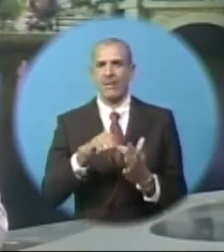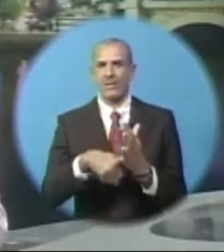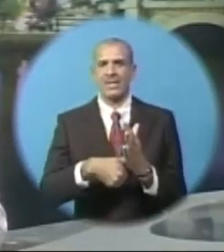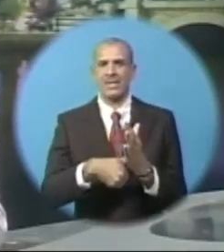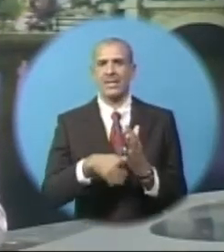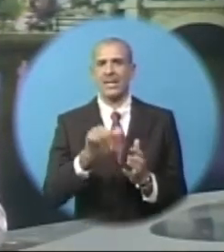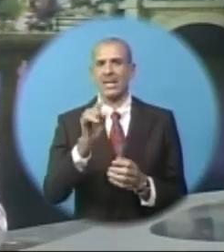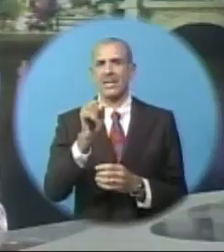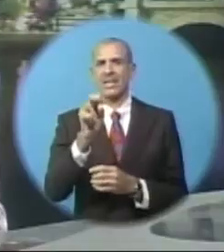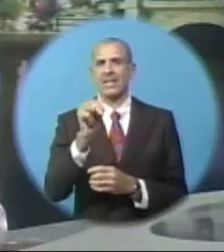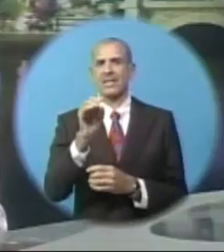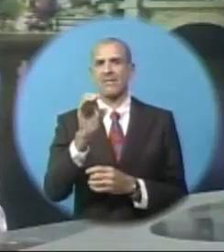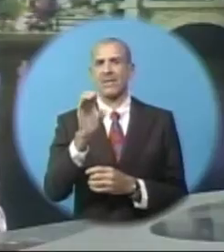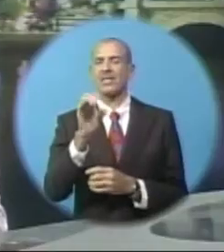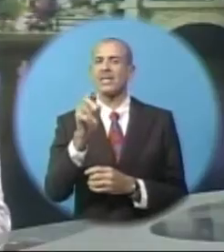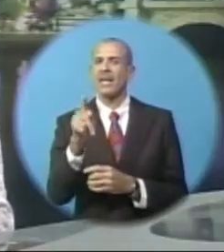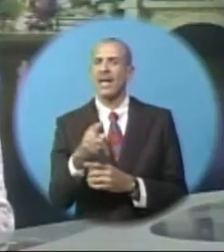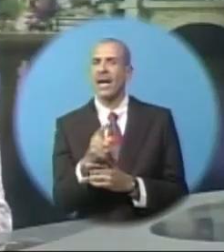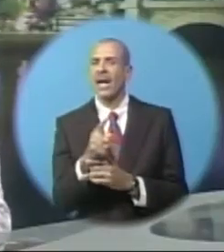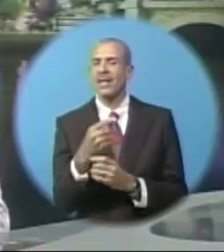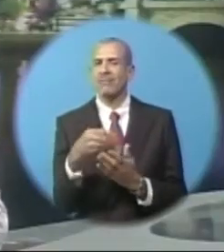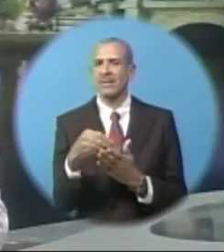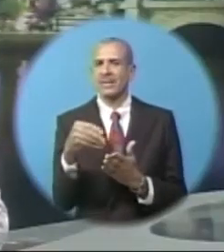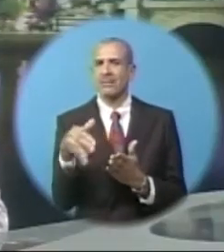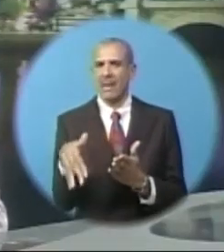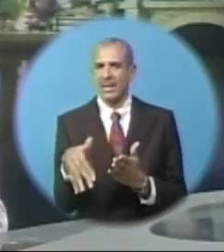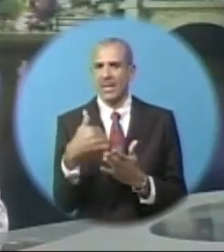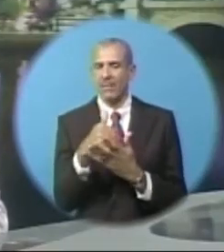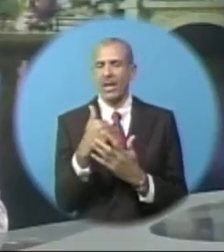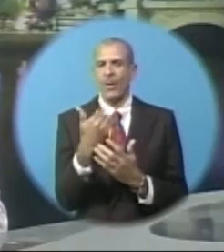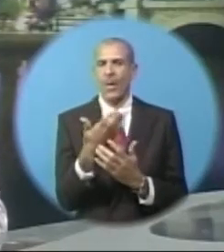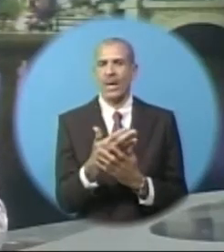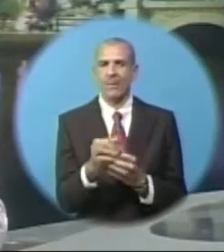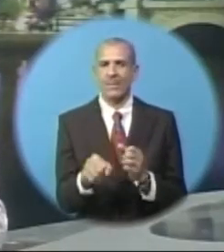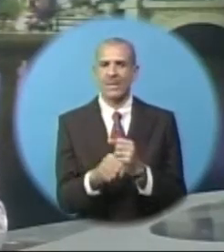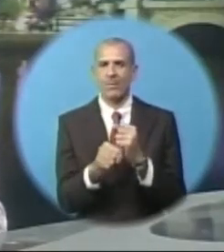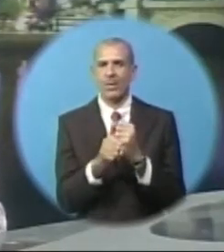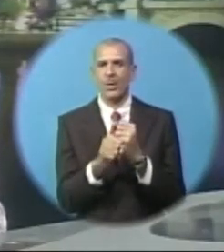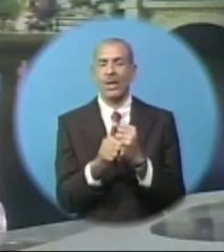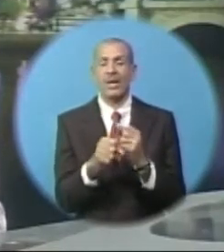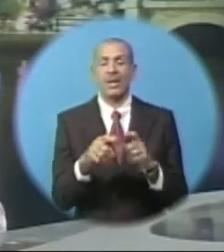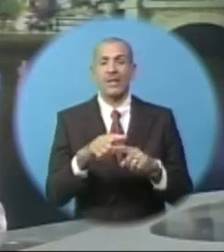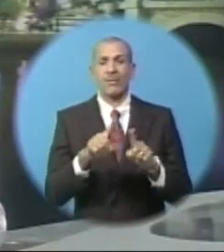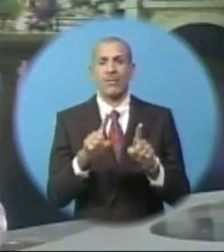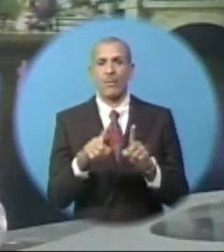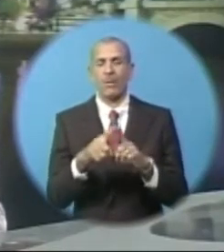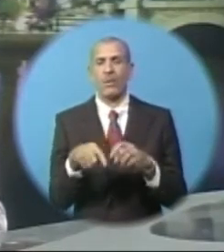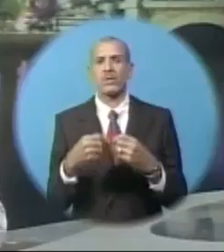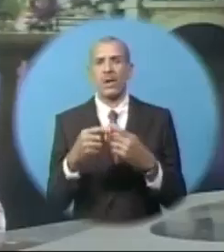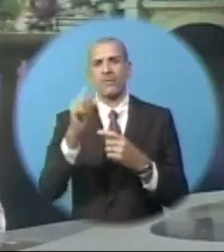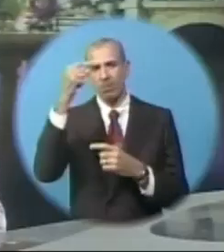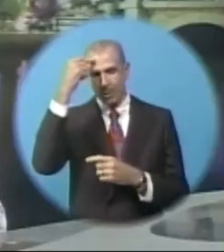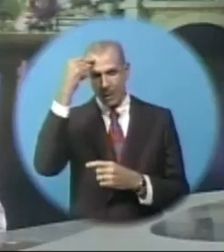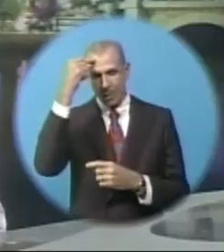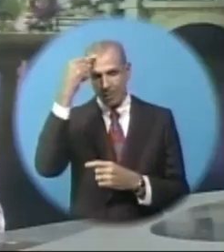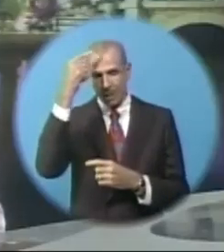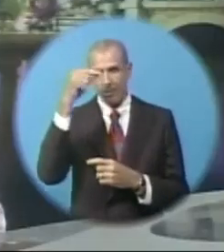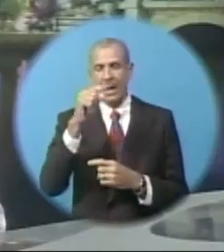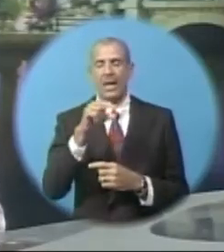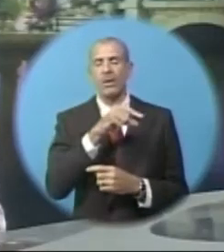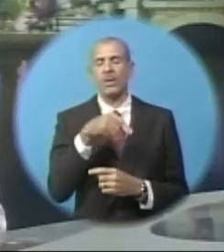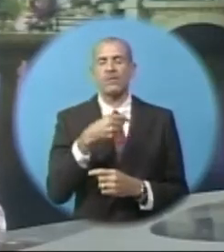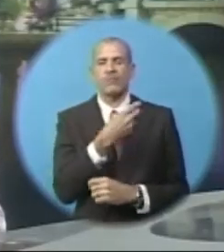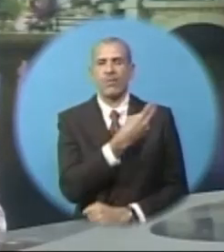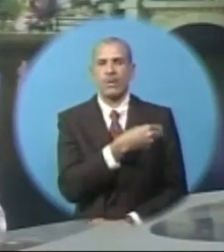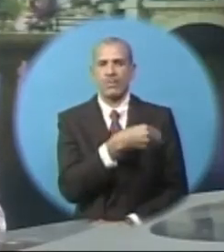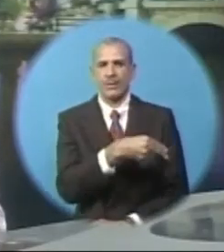intensive care is an expensive undertaking and the unit welcomes support aside from what is offered from government and the